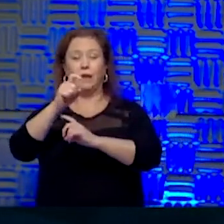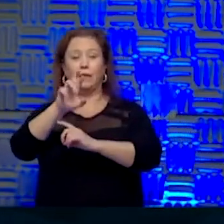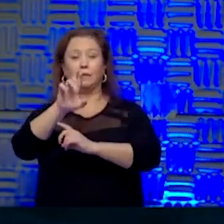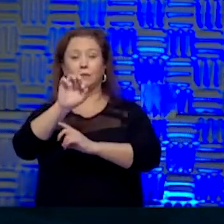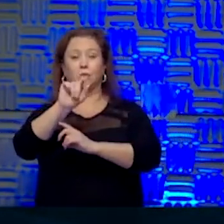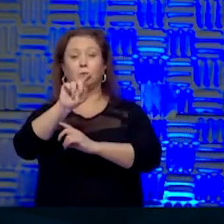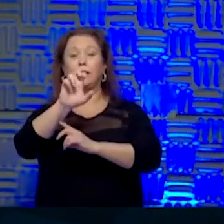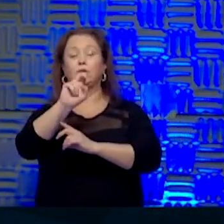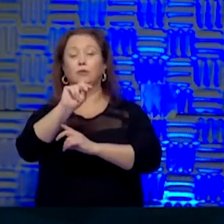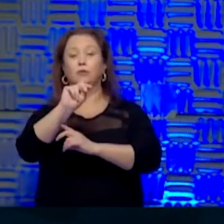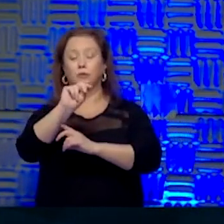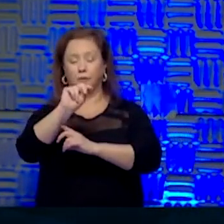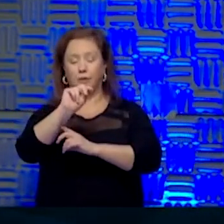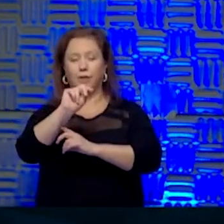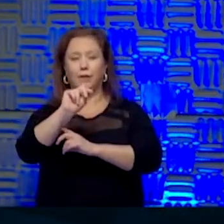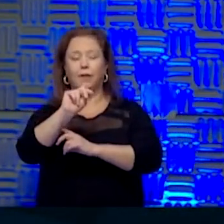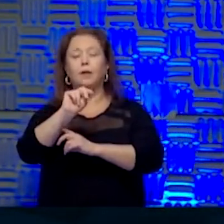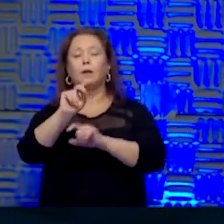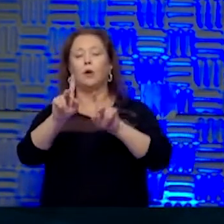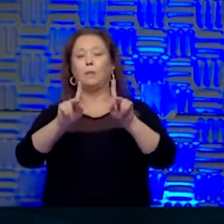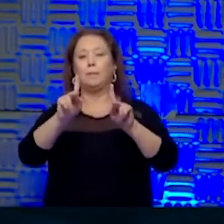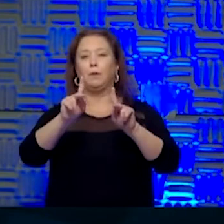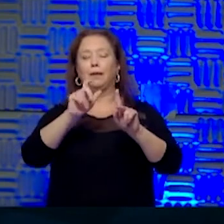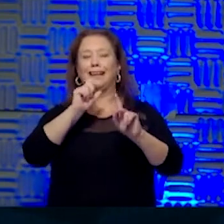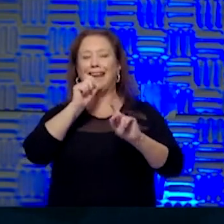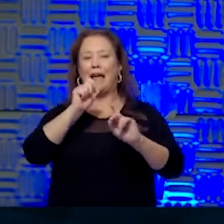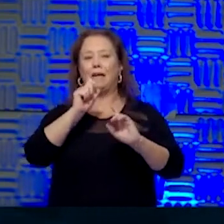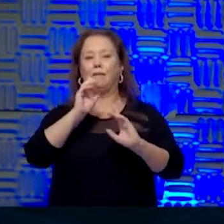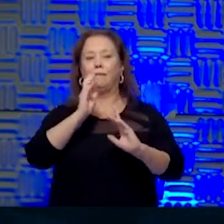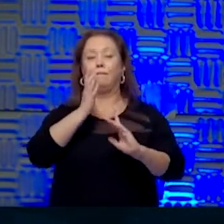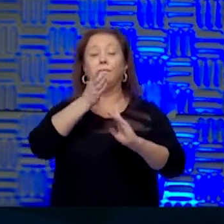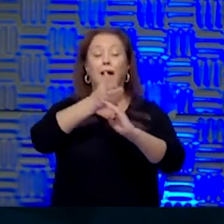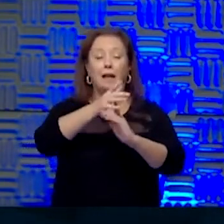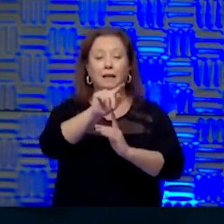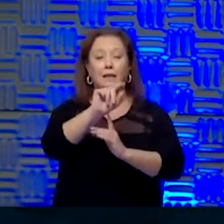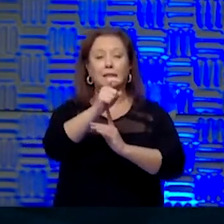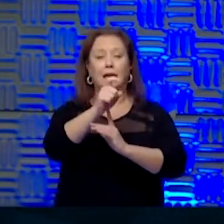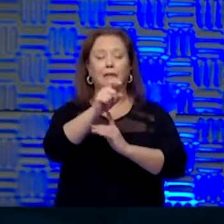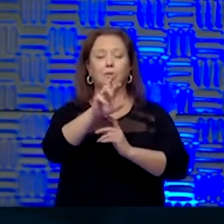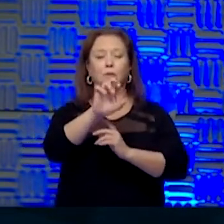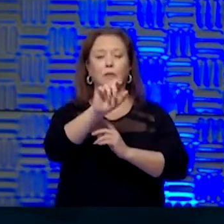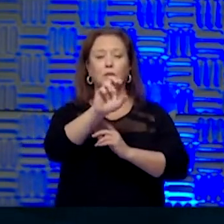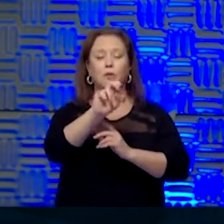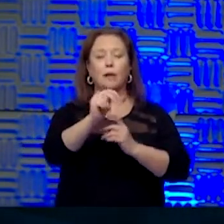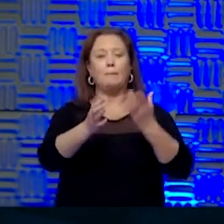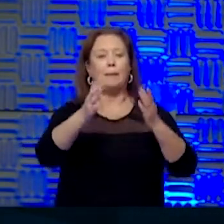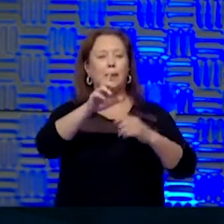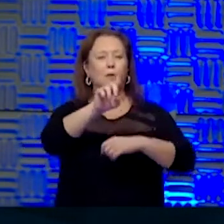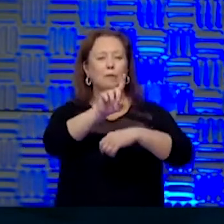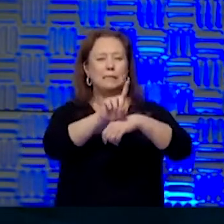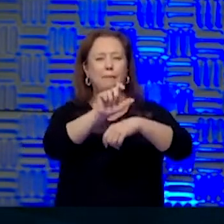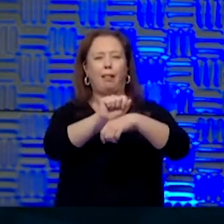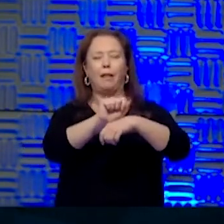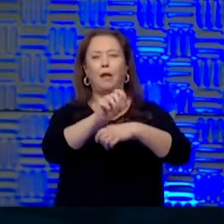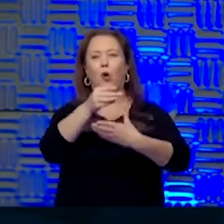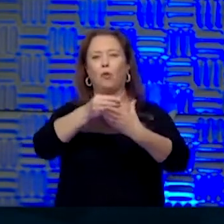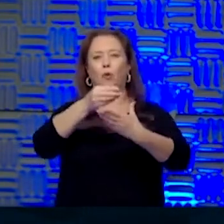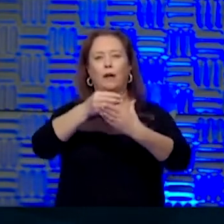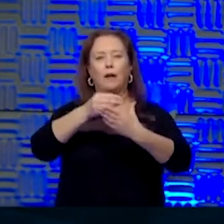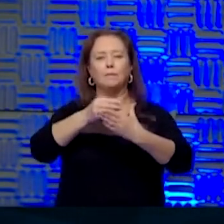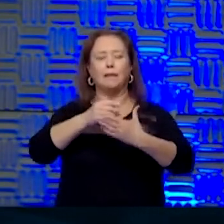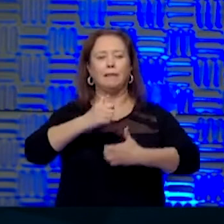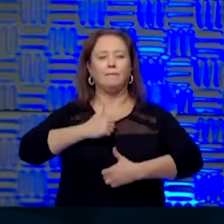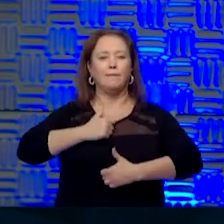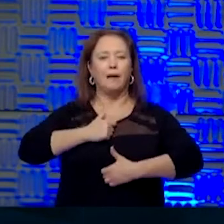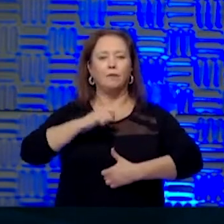often, it's not people who are legally not filing a tax return. It's people who might be on disability or their income is veterans